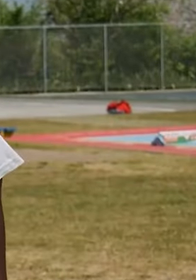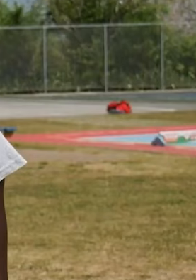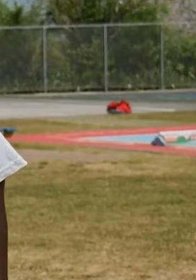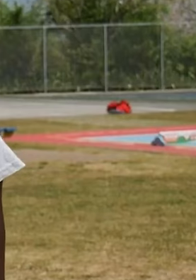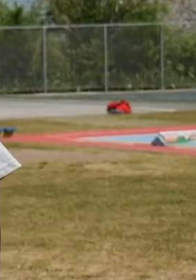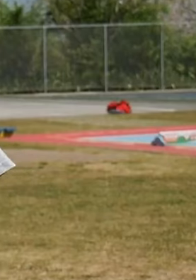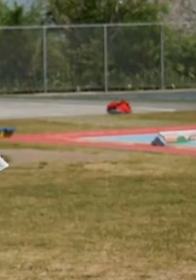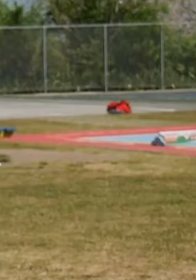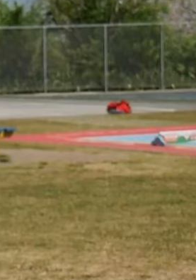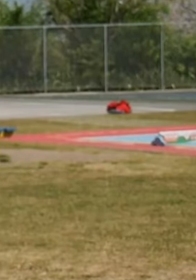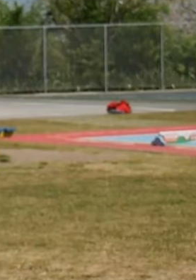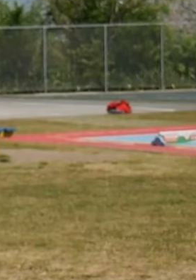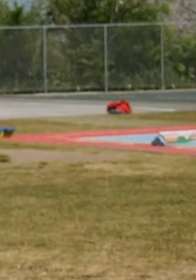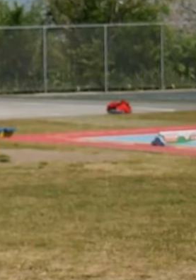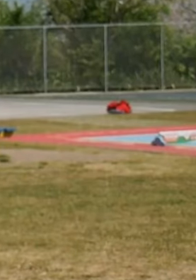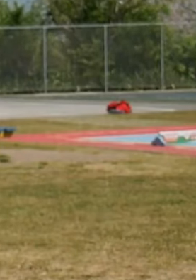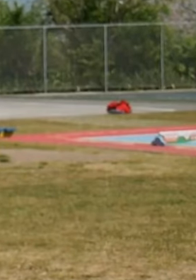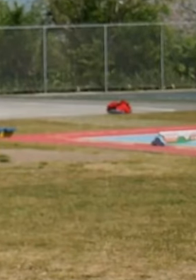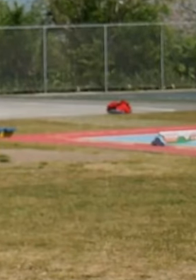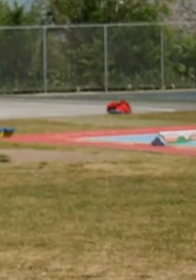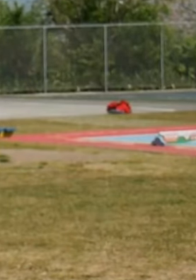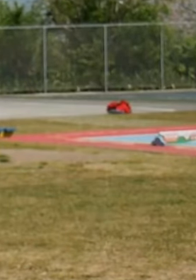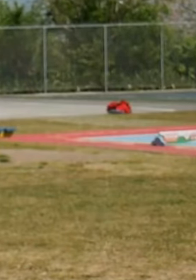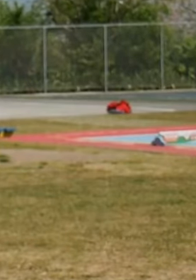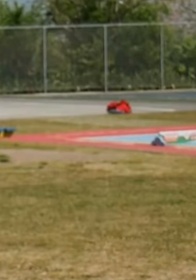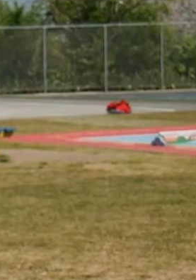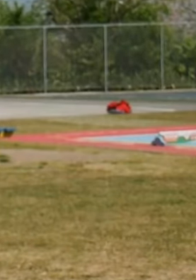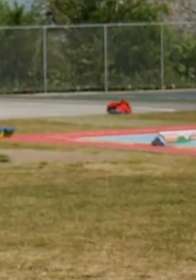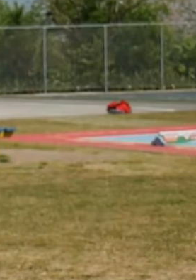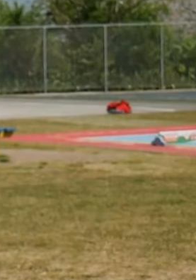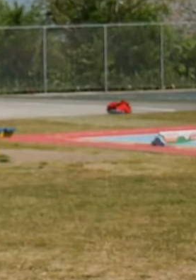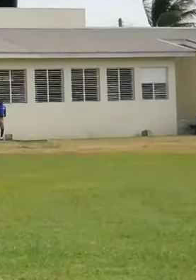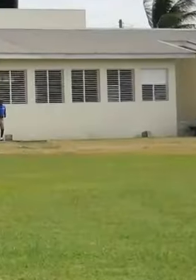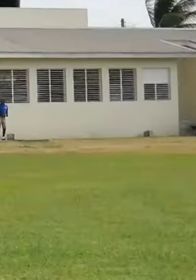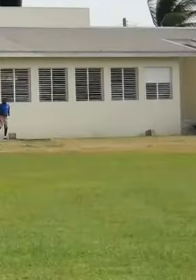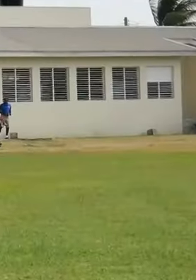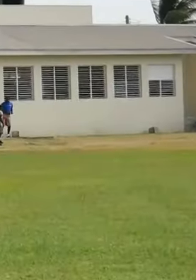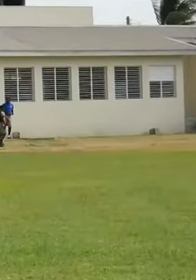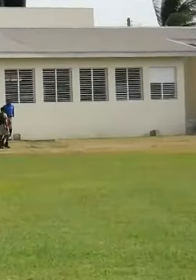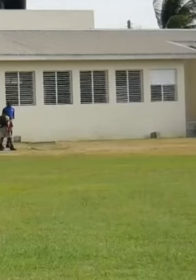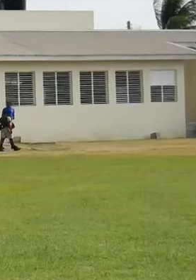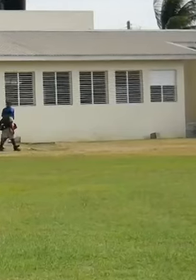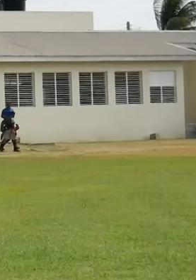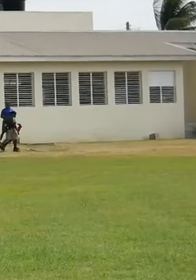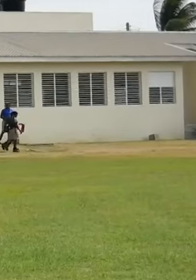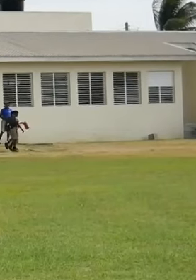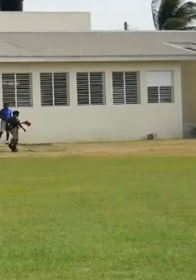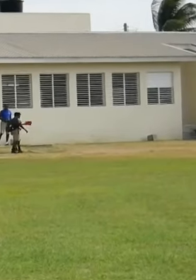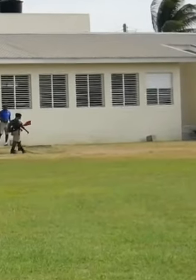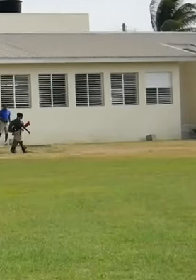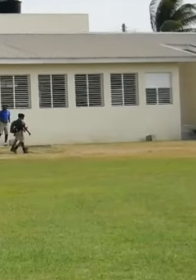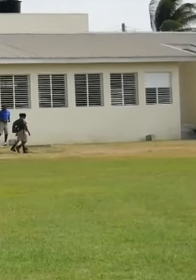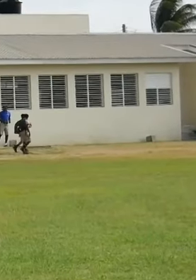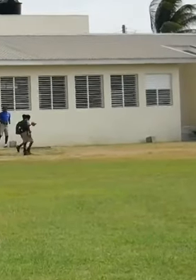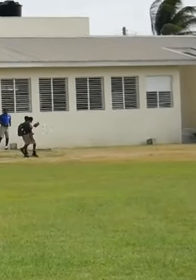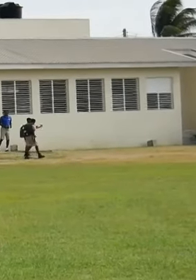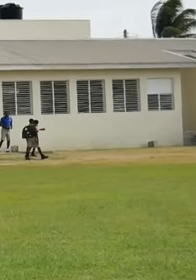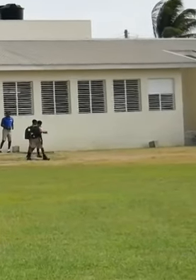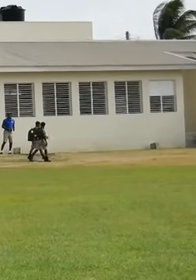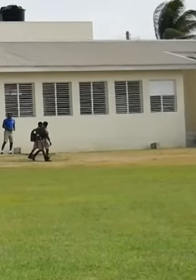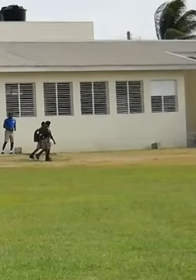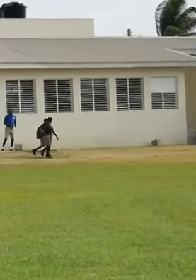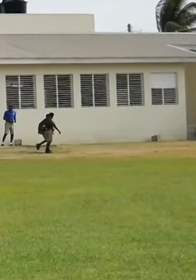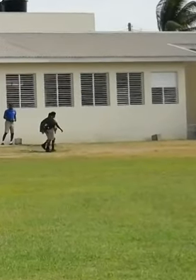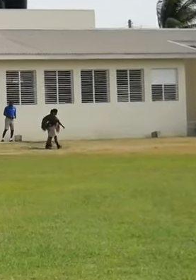because my breathing is not the best, but other than that, I'm fine. Shanicia will be aiming to defend her BSAC title in